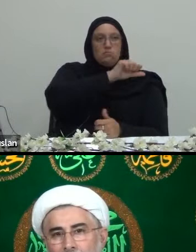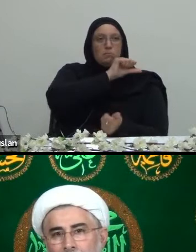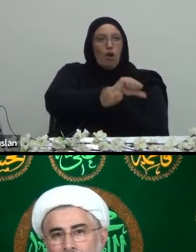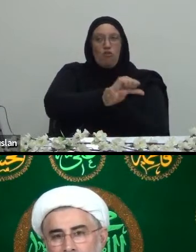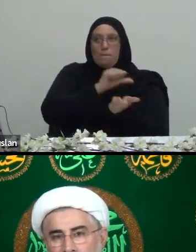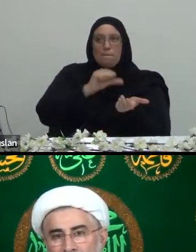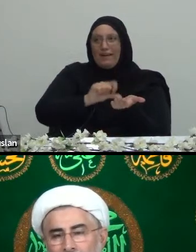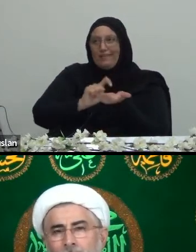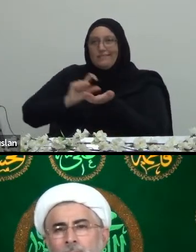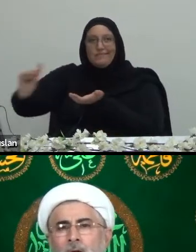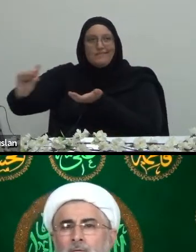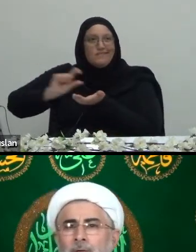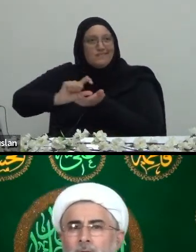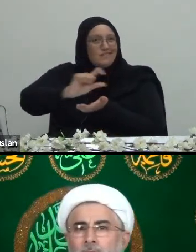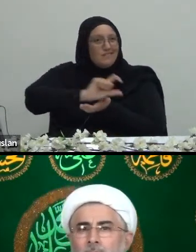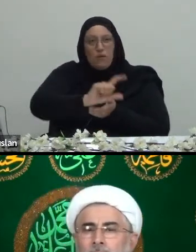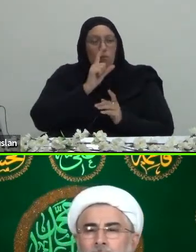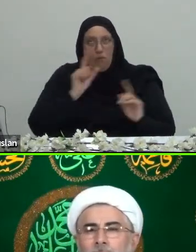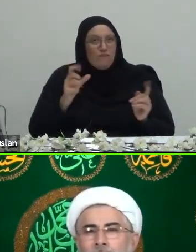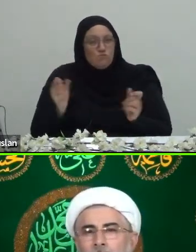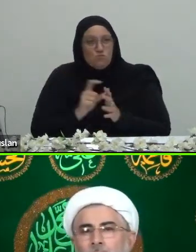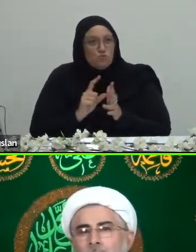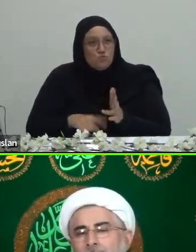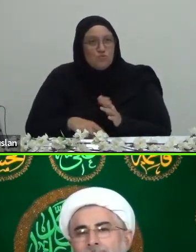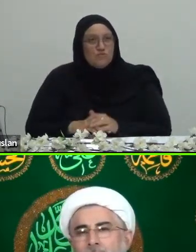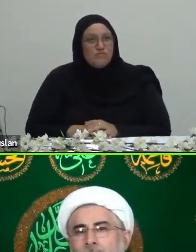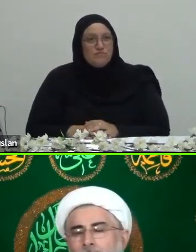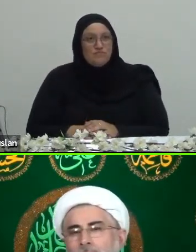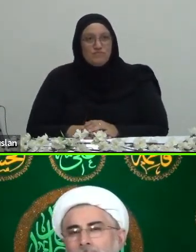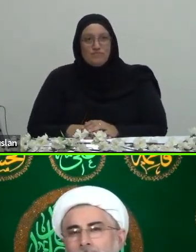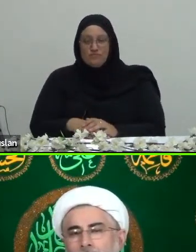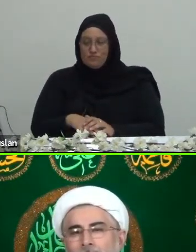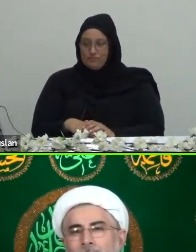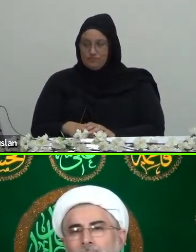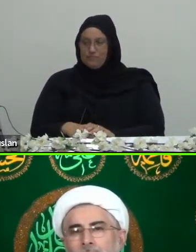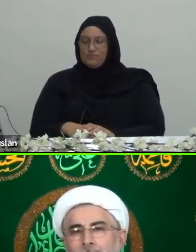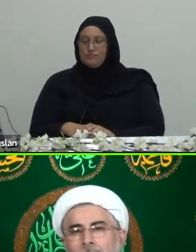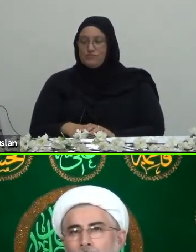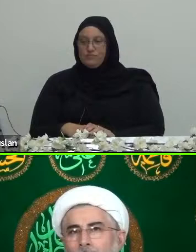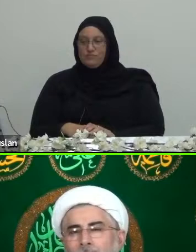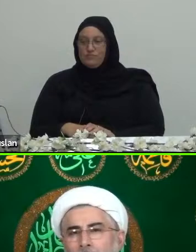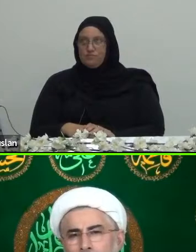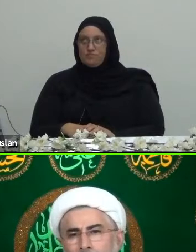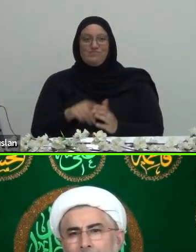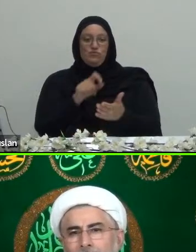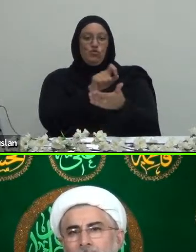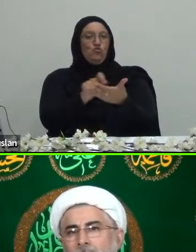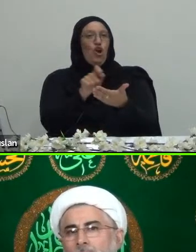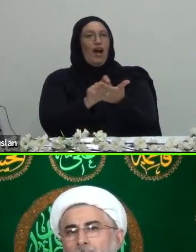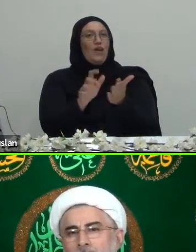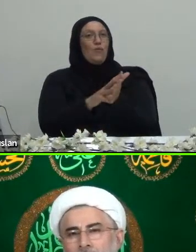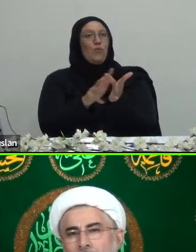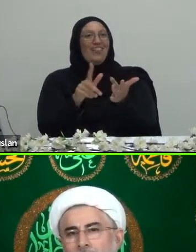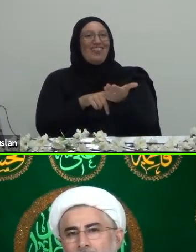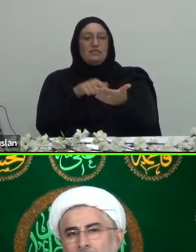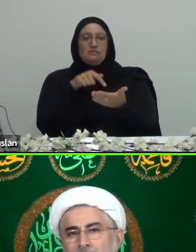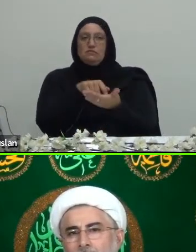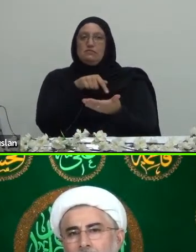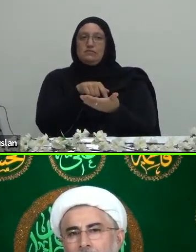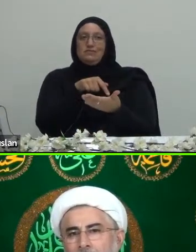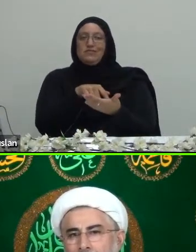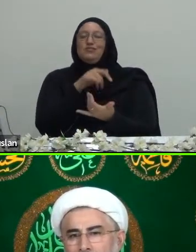would happen, Sheikh? First of all, make sure that that's what I say, that really writing a will in practice becomes